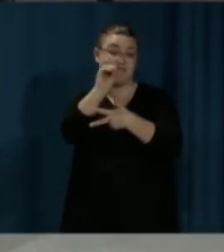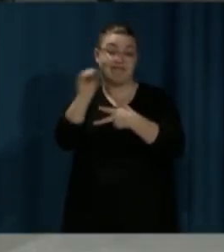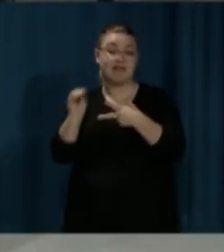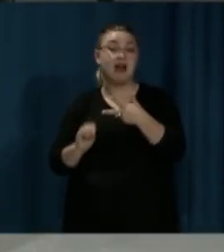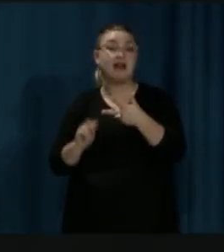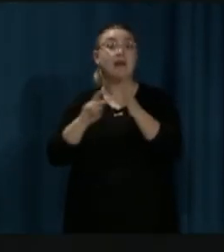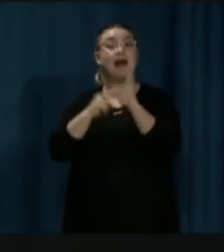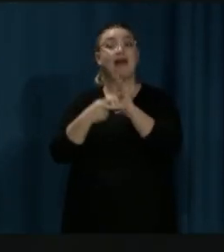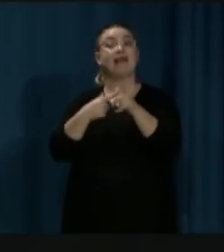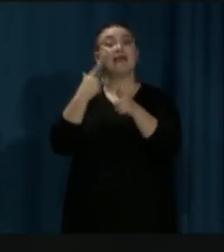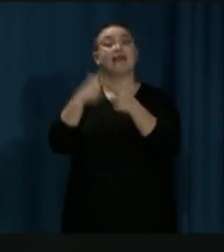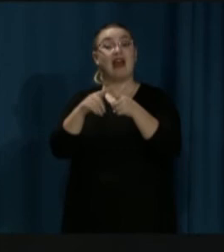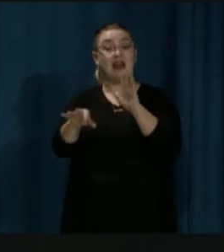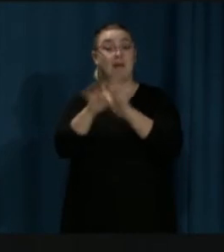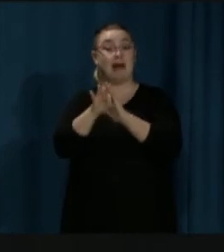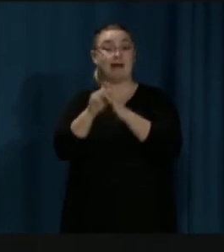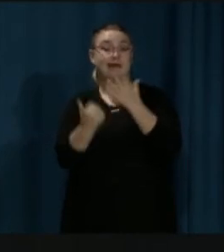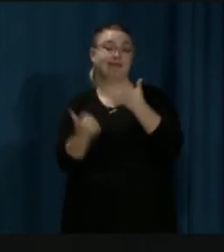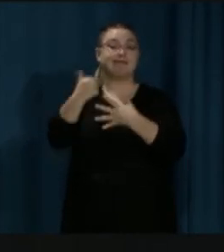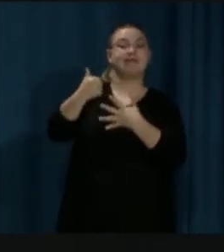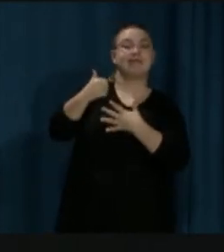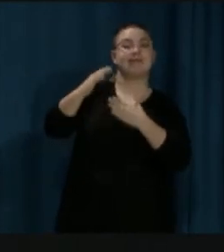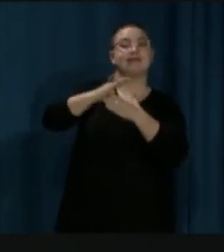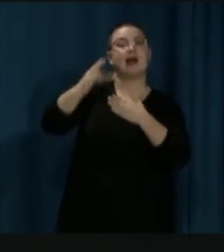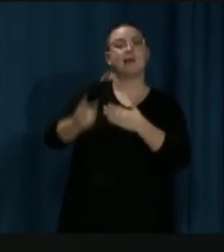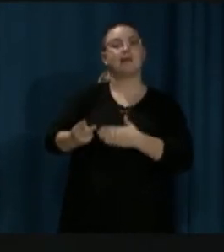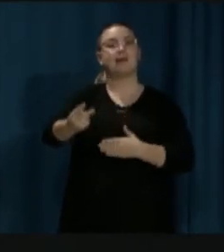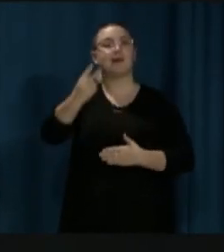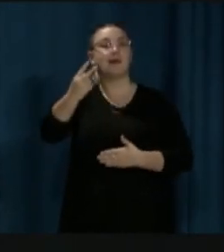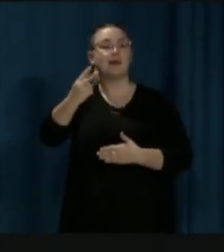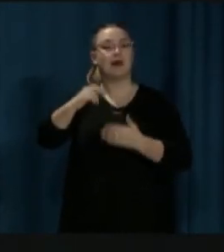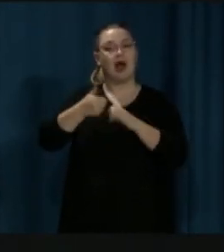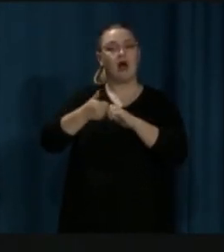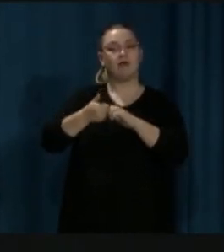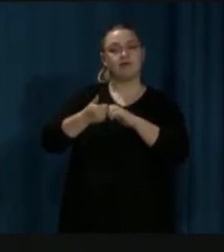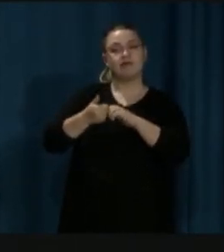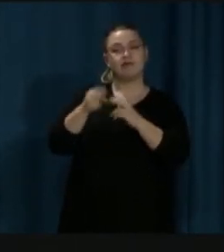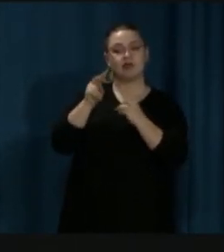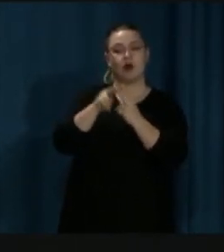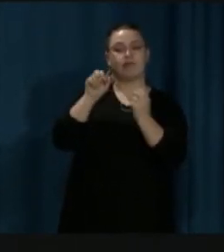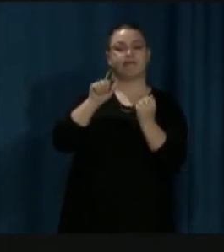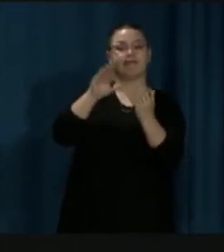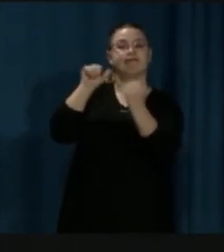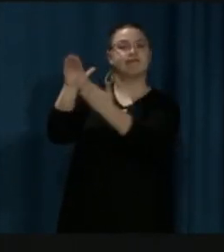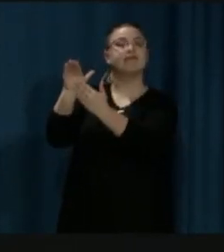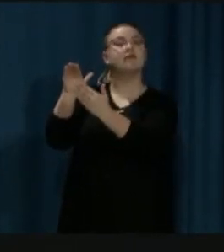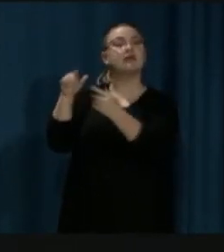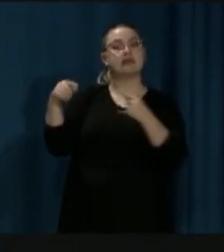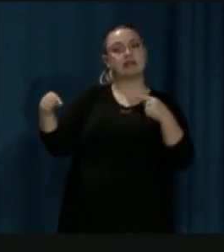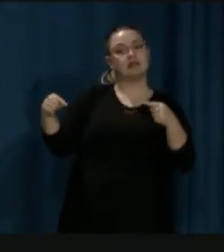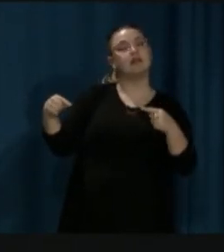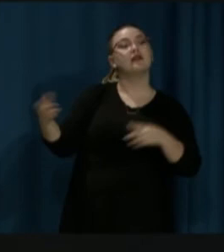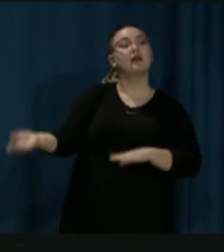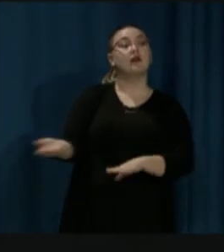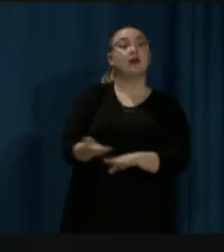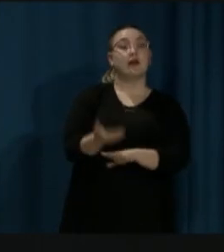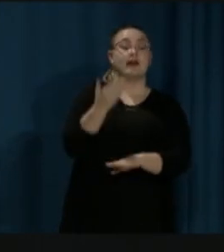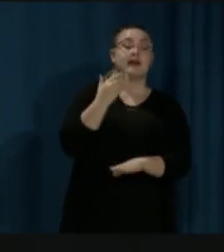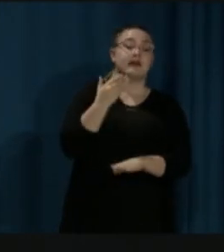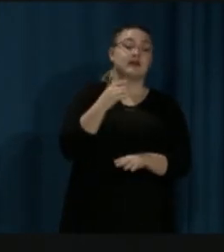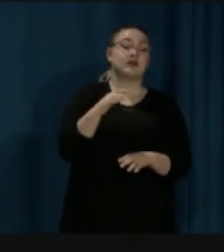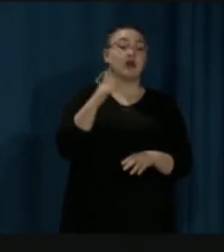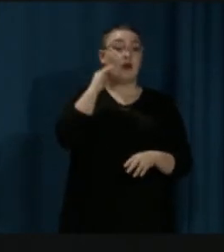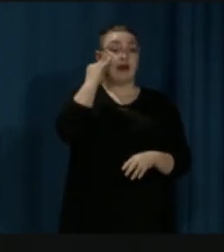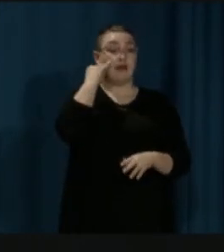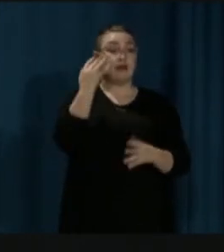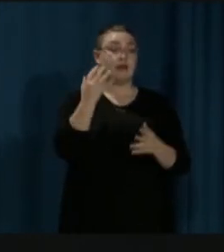2 candidates. Ranked choice voting in a lot of ways is like an automatic runoff. So instead of having to take the top 2 and then schedule